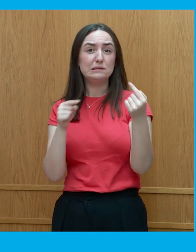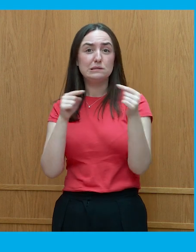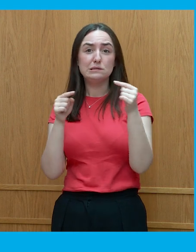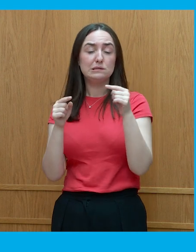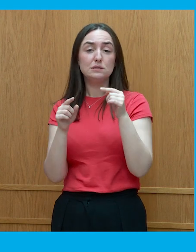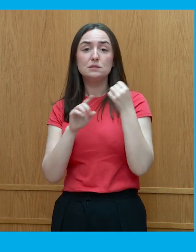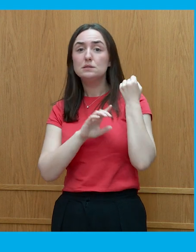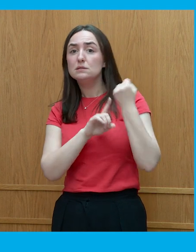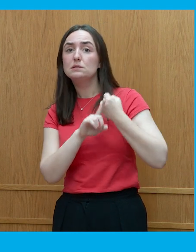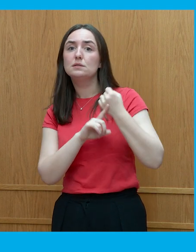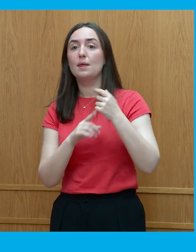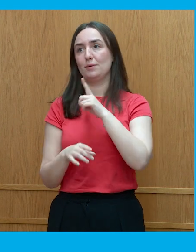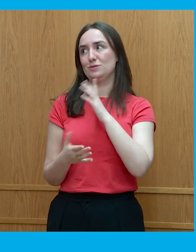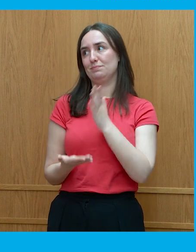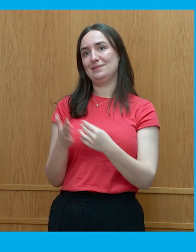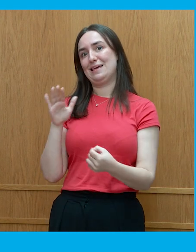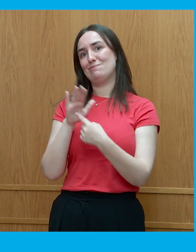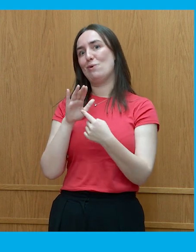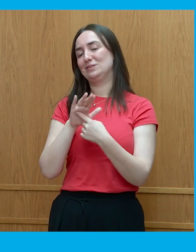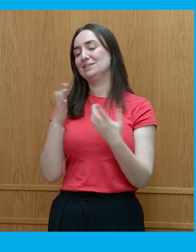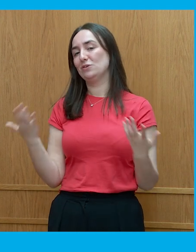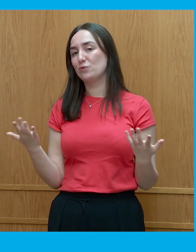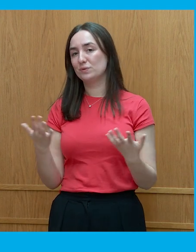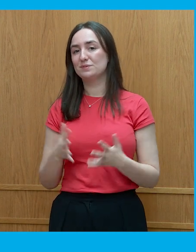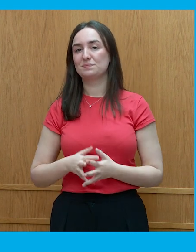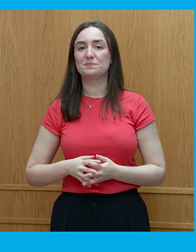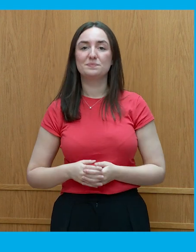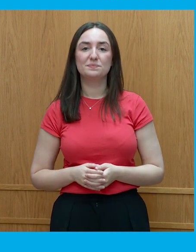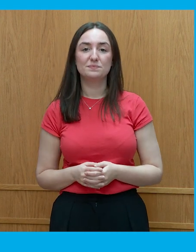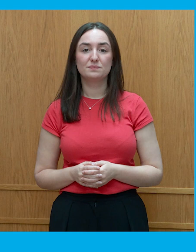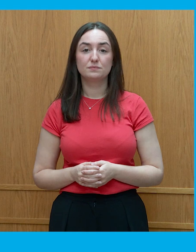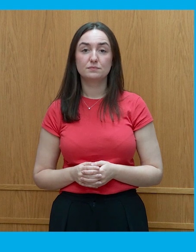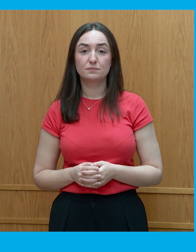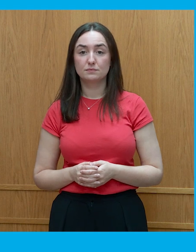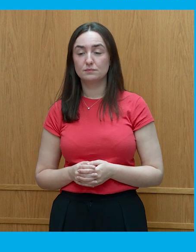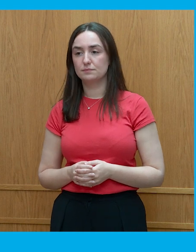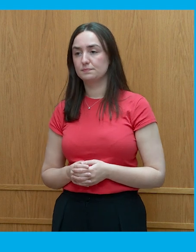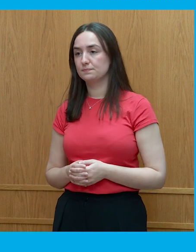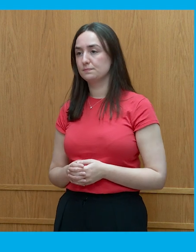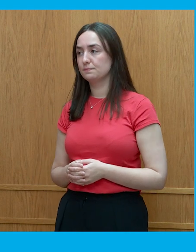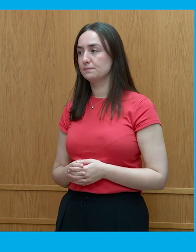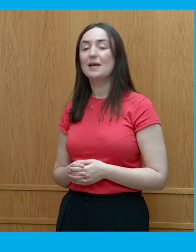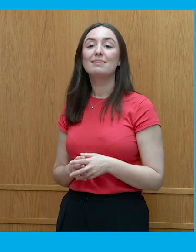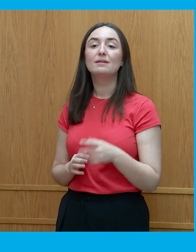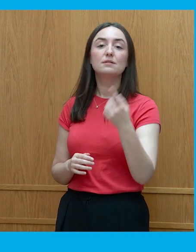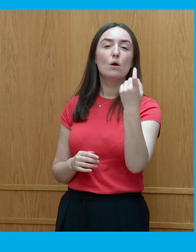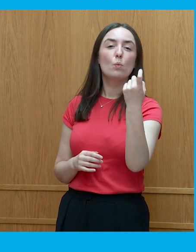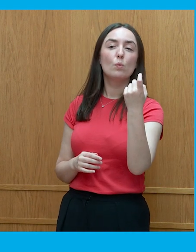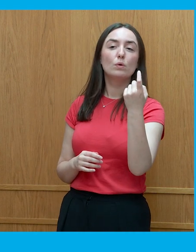particularly important in precisely some of these battleground states? Thanks. Evelyn, just two behind that person,